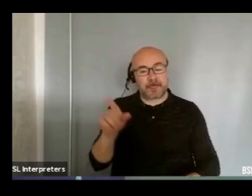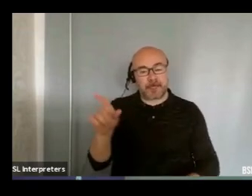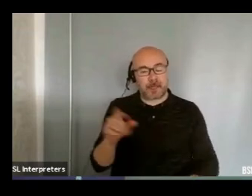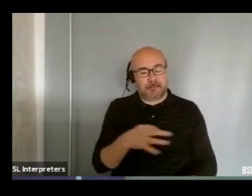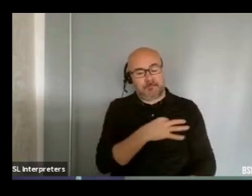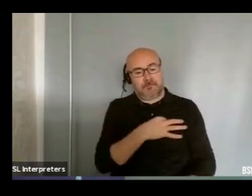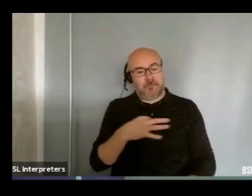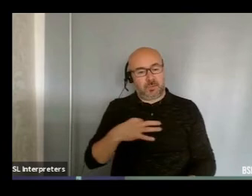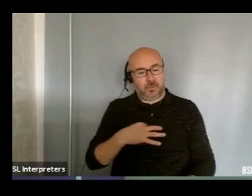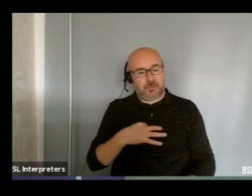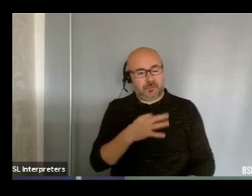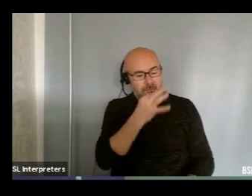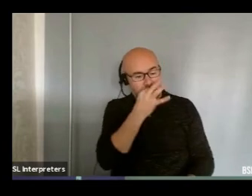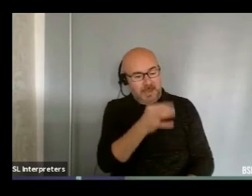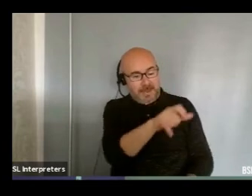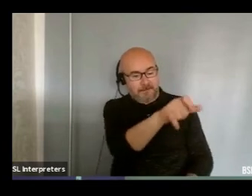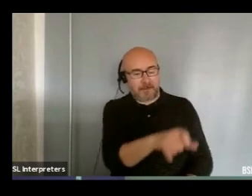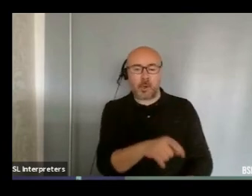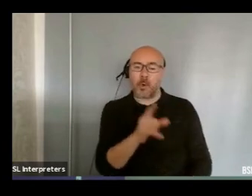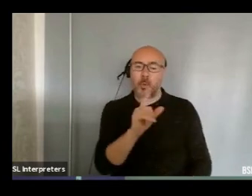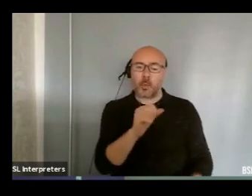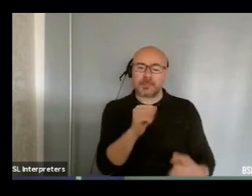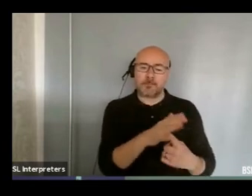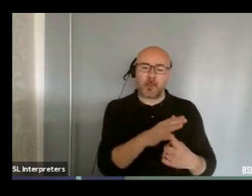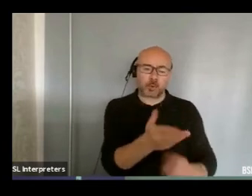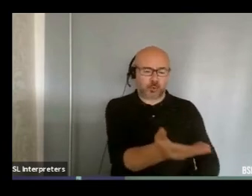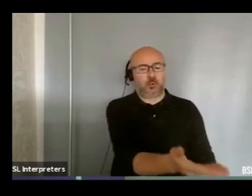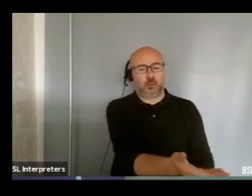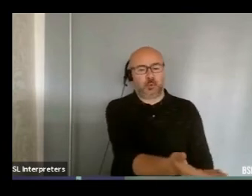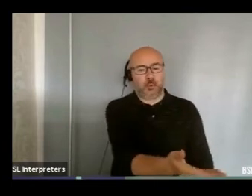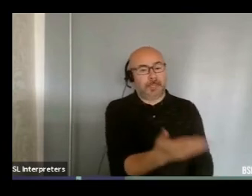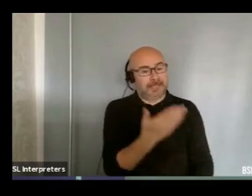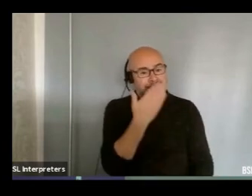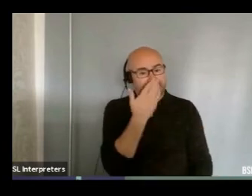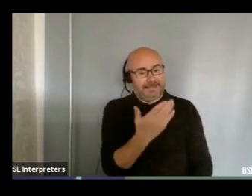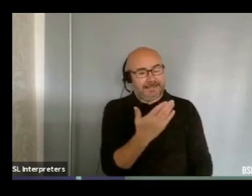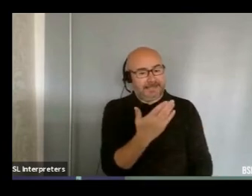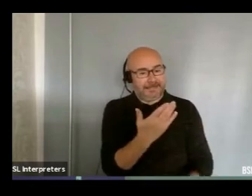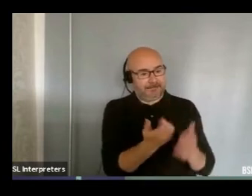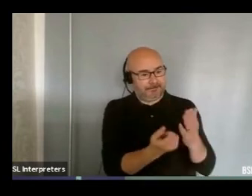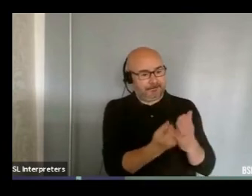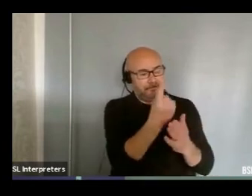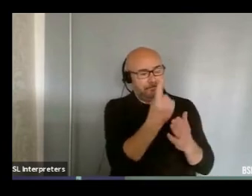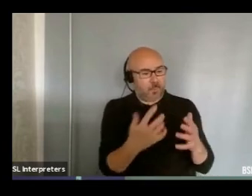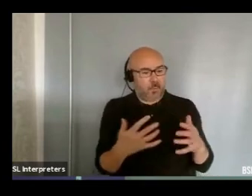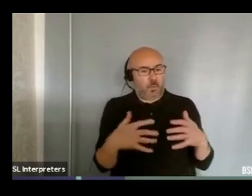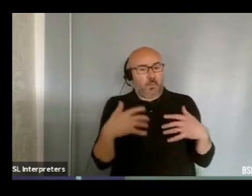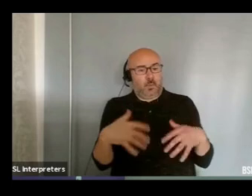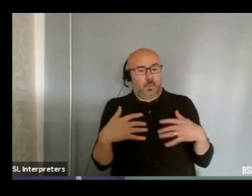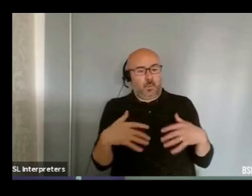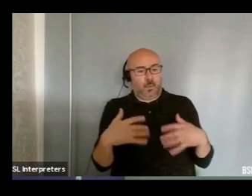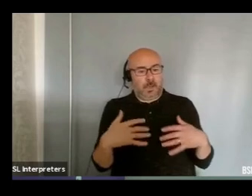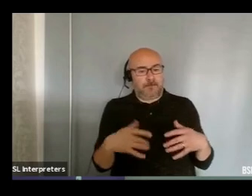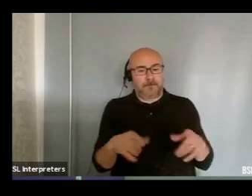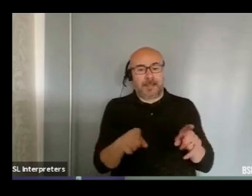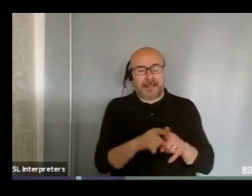physicians are studying, asking what matters to you, is producing amazing outcomes. An example, when